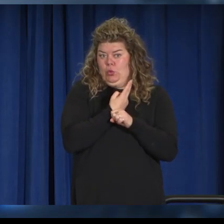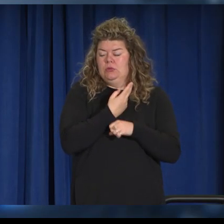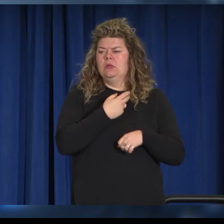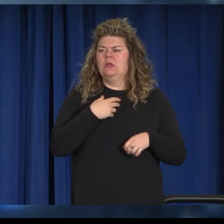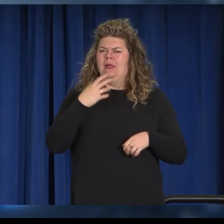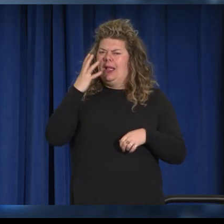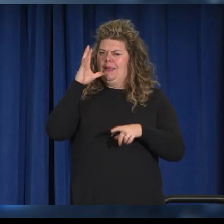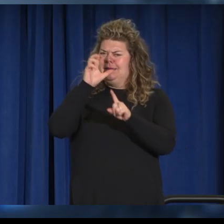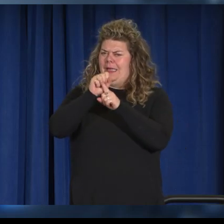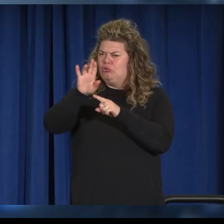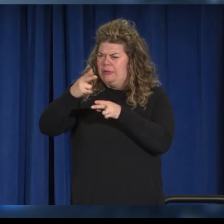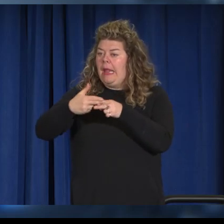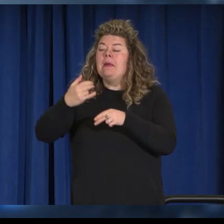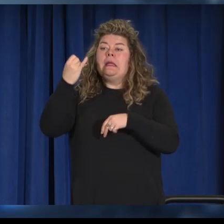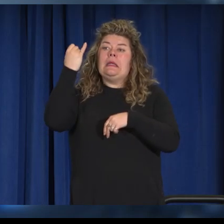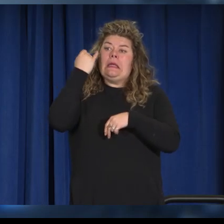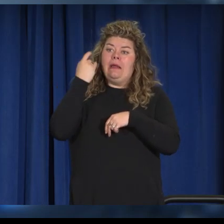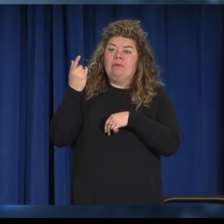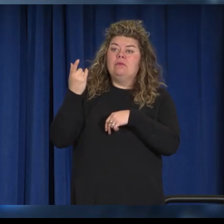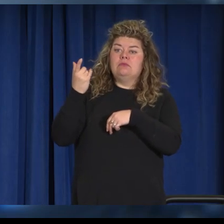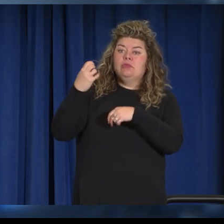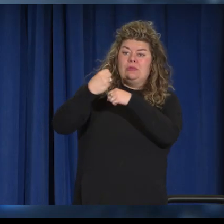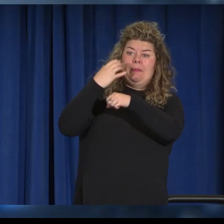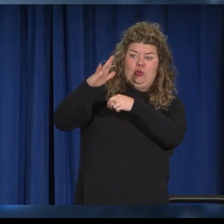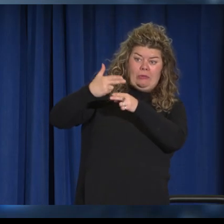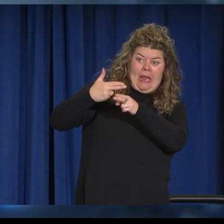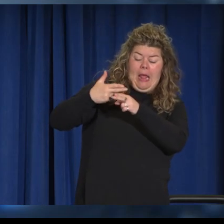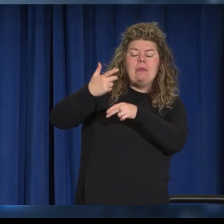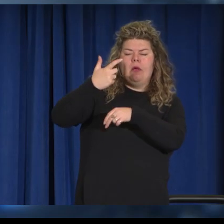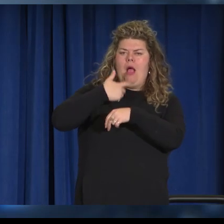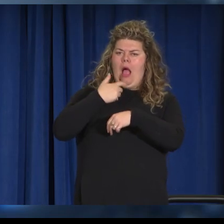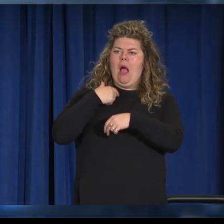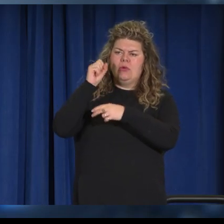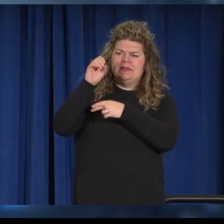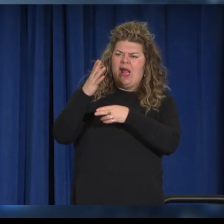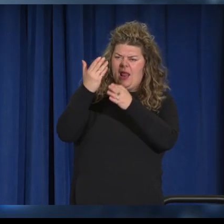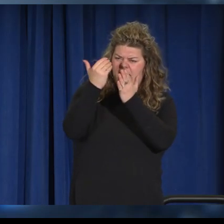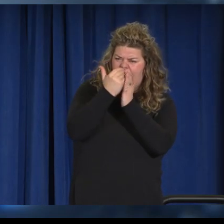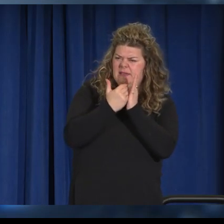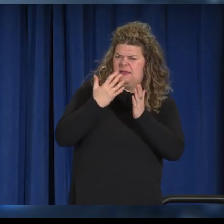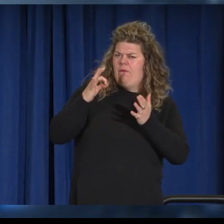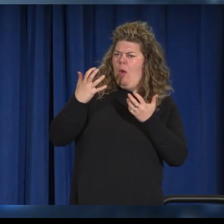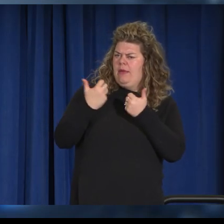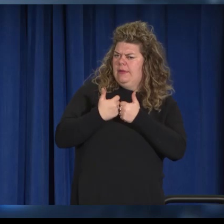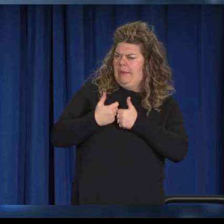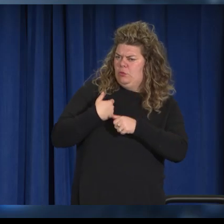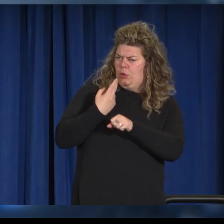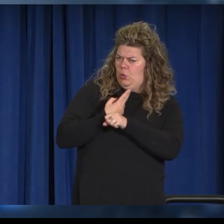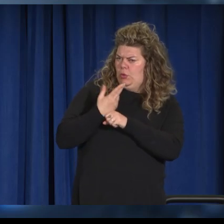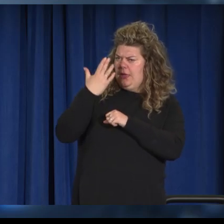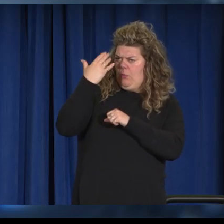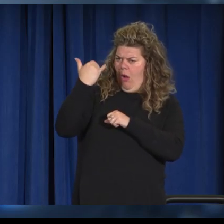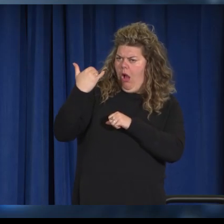your name. If you send me an email, I can send you just a list of some of the games we use and just why we choose those games, if that helps.